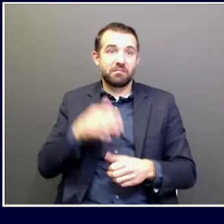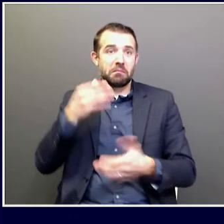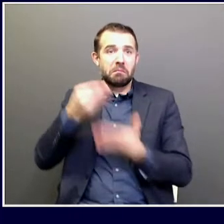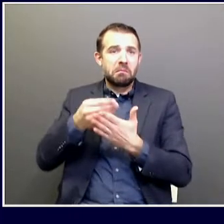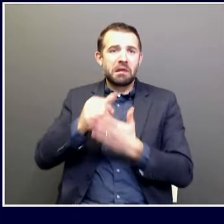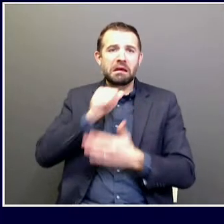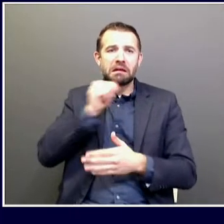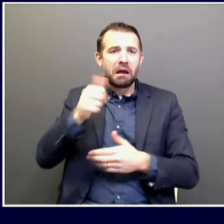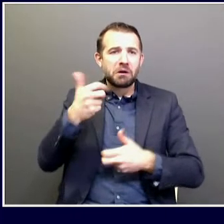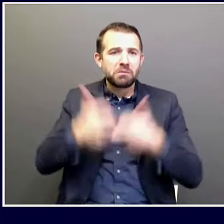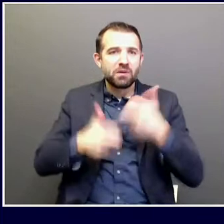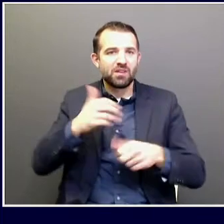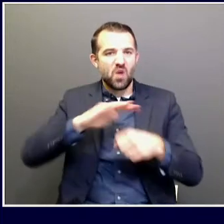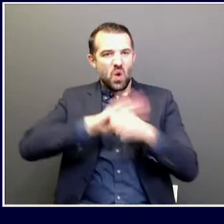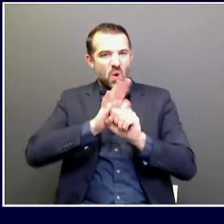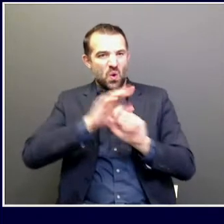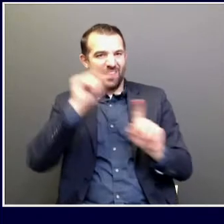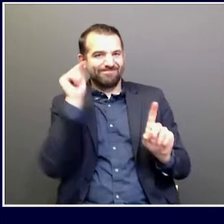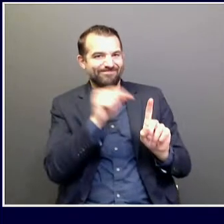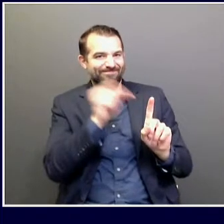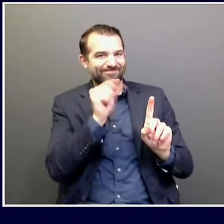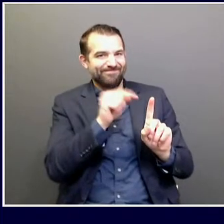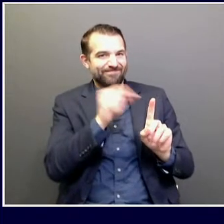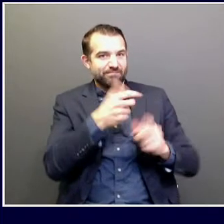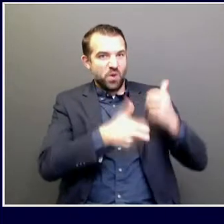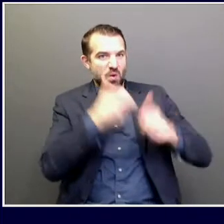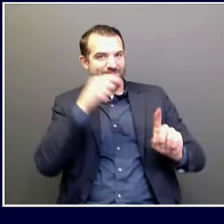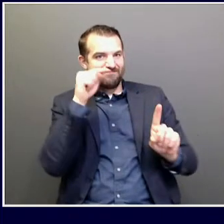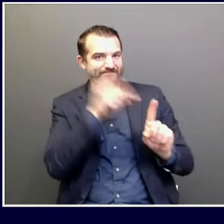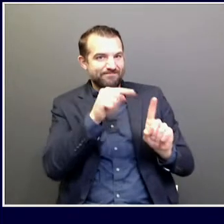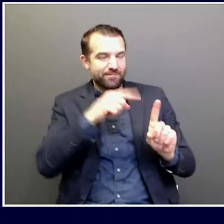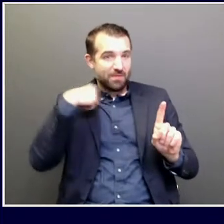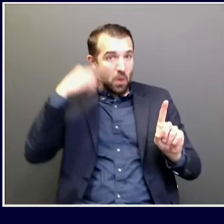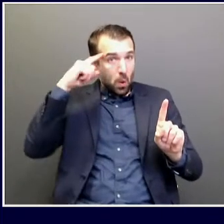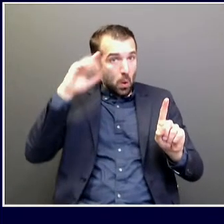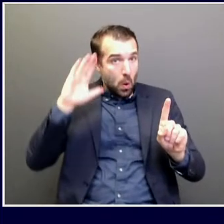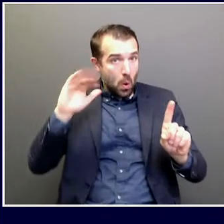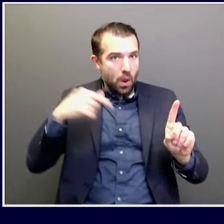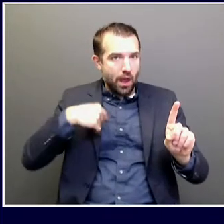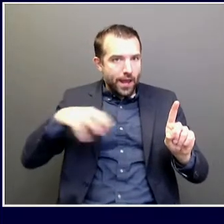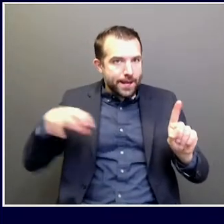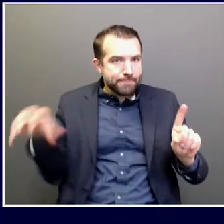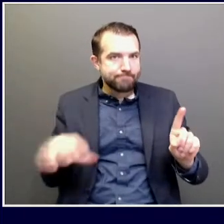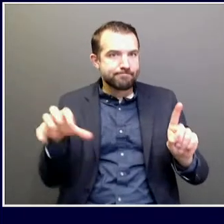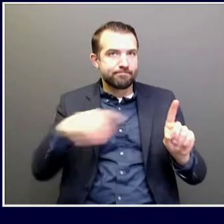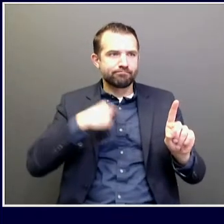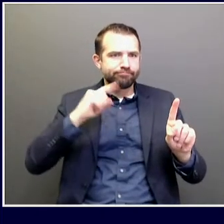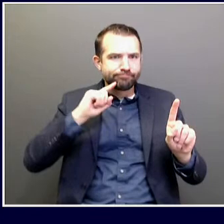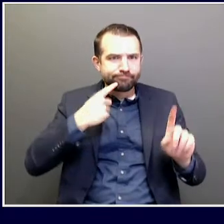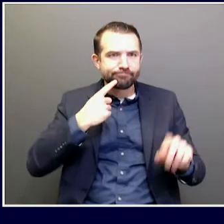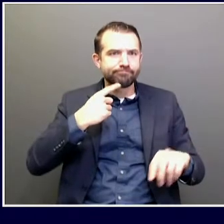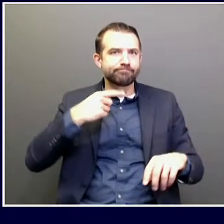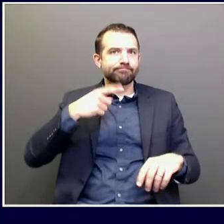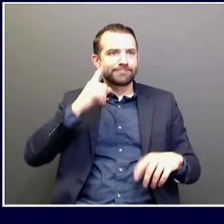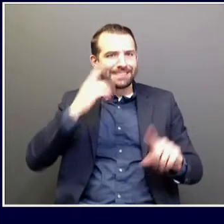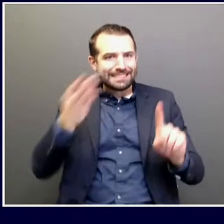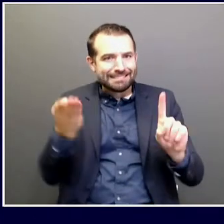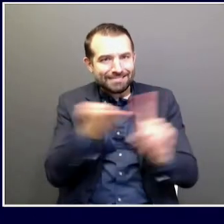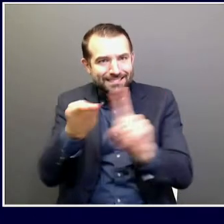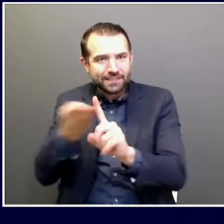these steps, however, will be a wake-up call about the importance of getting vaccinated, whether it's your first shot or your